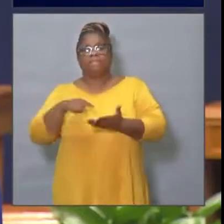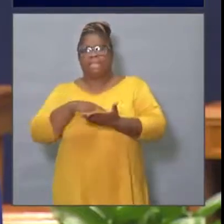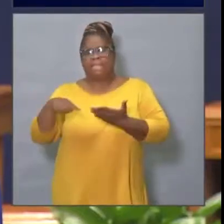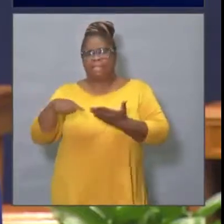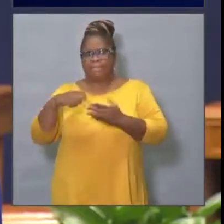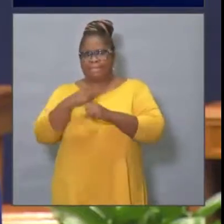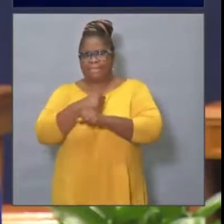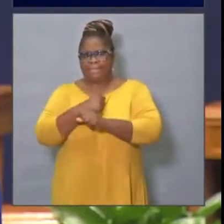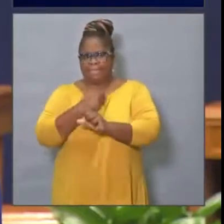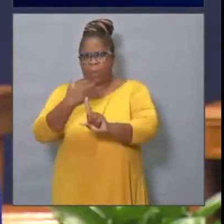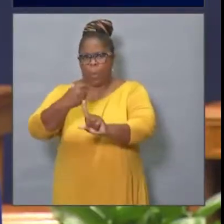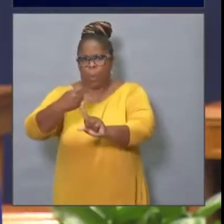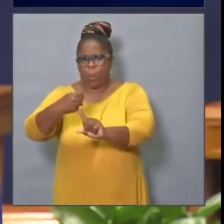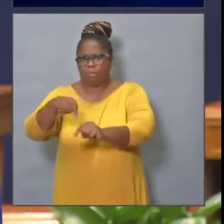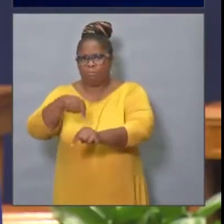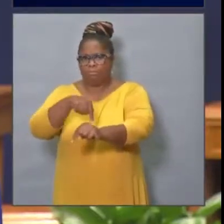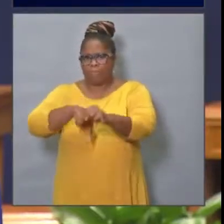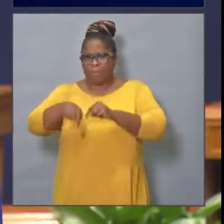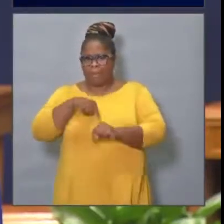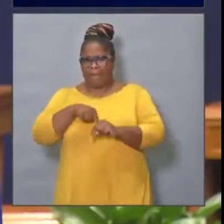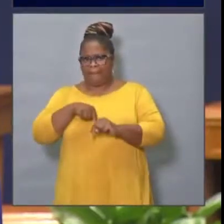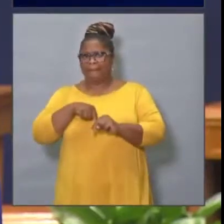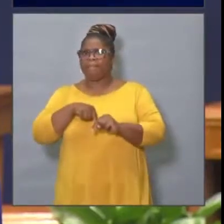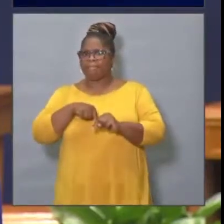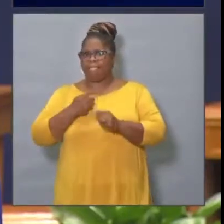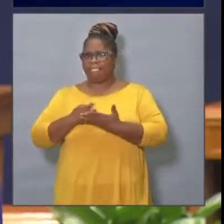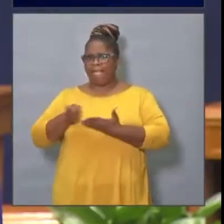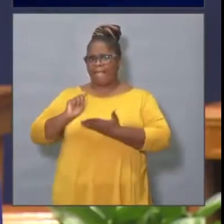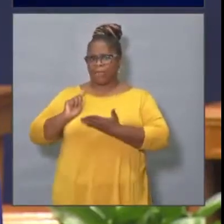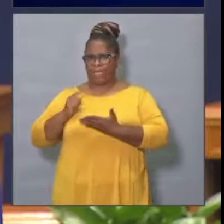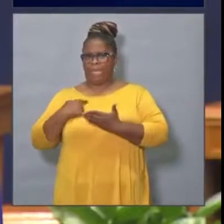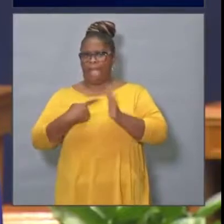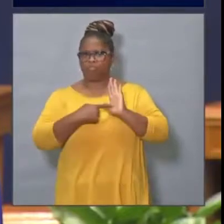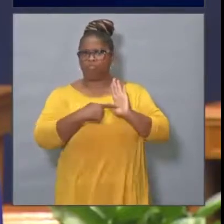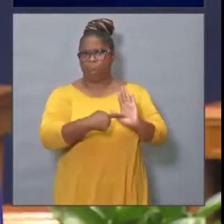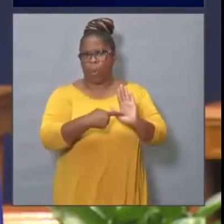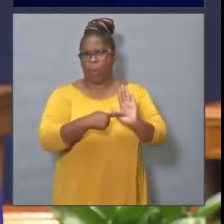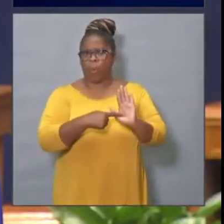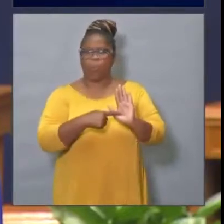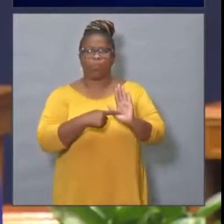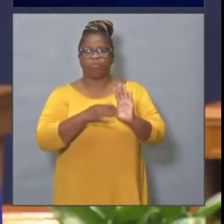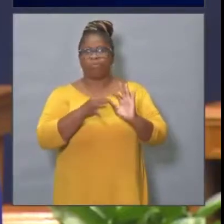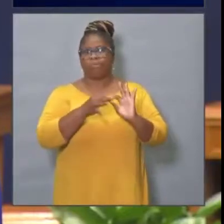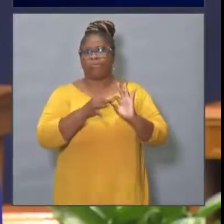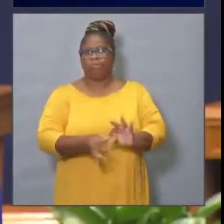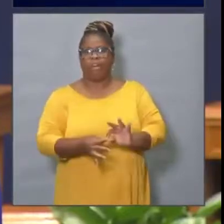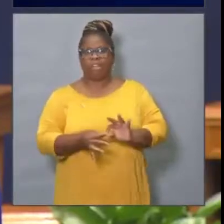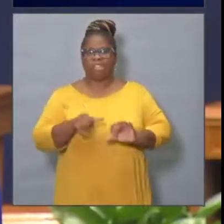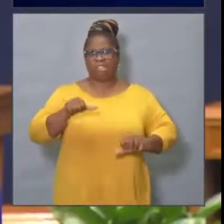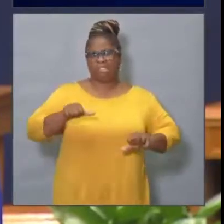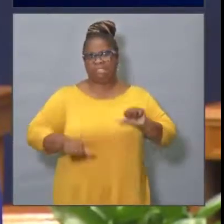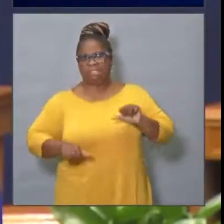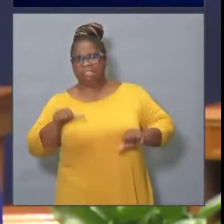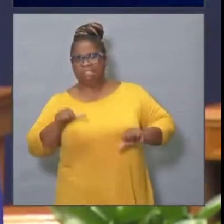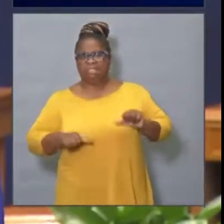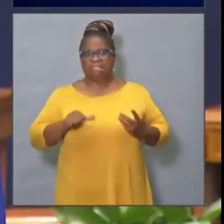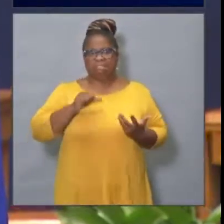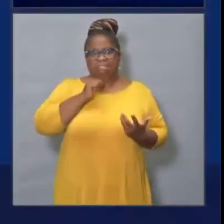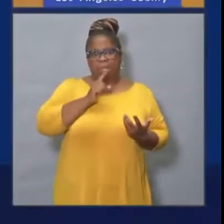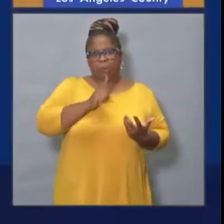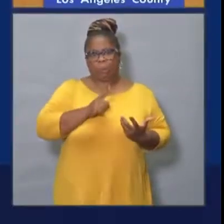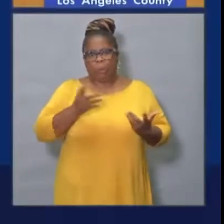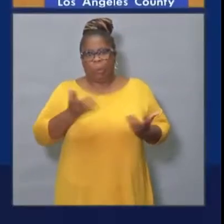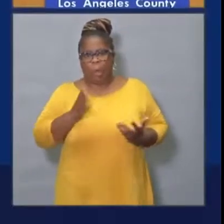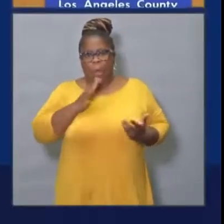take a step back and remind you of what we showed you last week with respect to uncertainty and how we use that to predict what lies